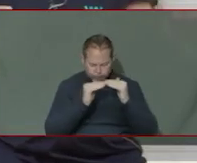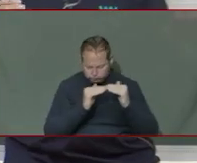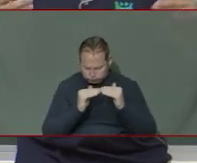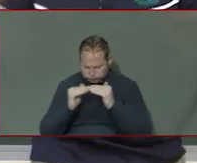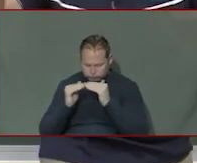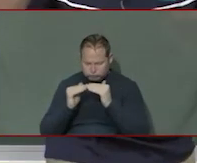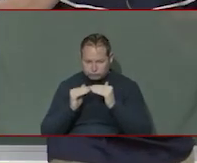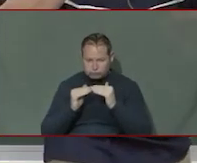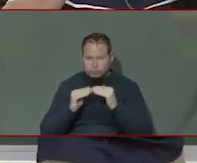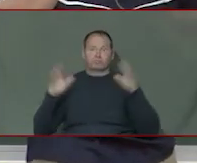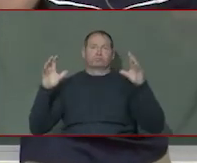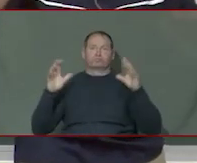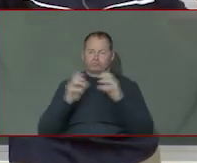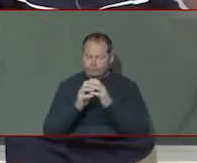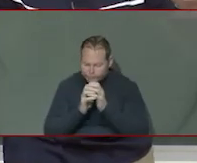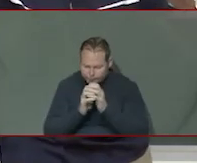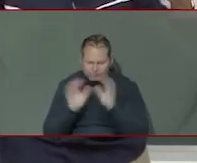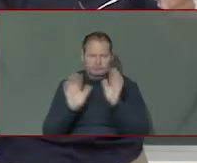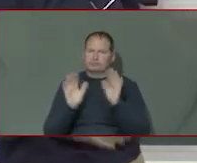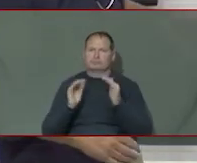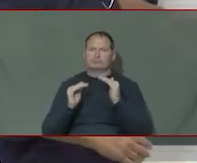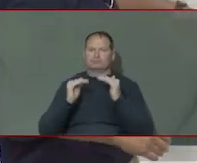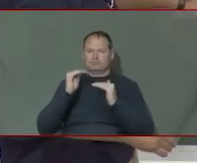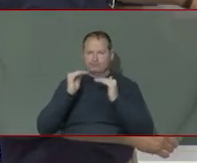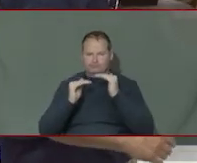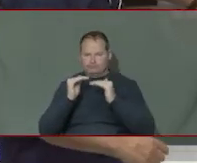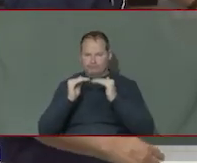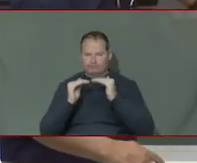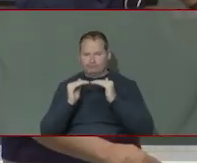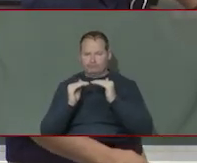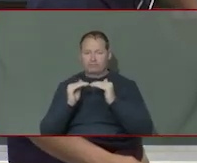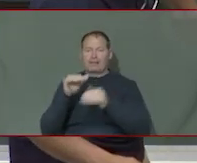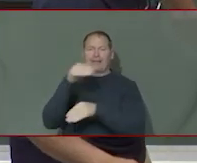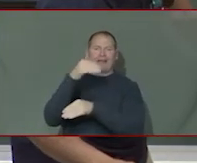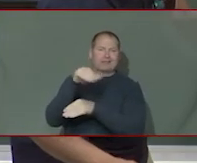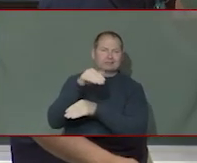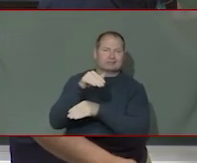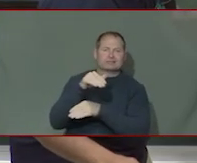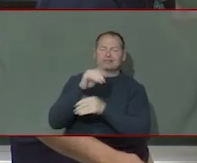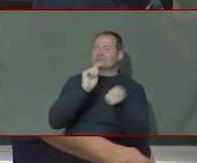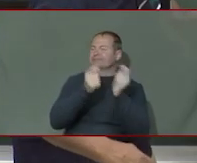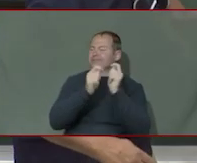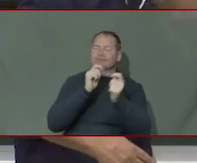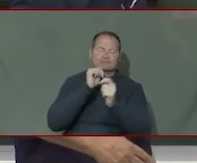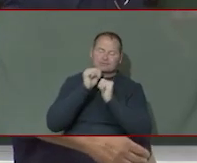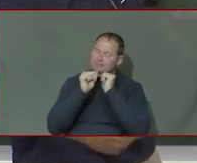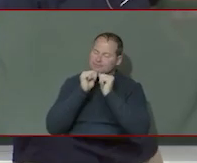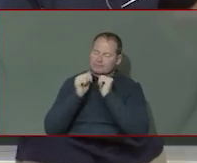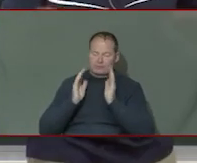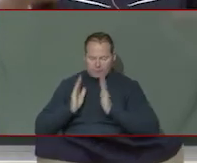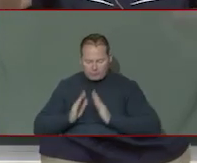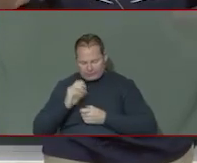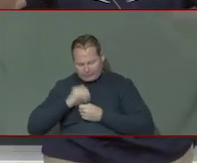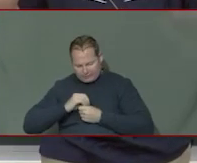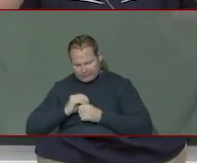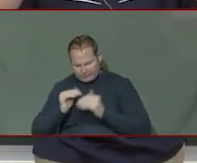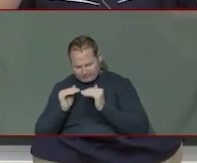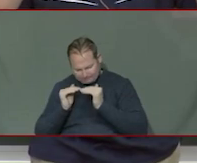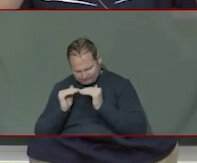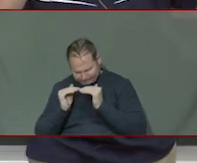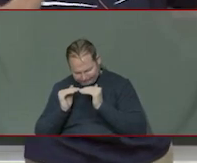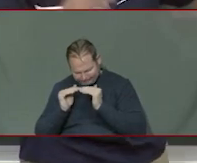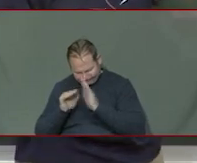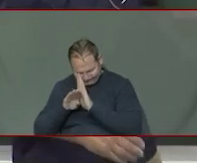not too little inside, despite the changes outside. So now, I've had a lot of